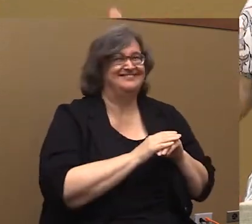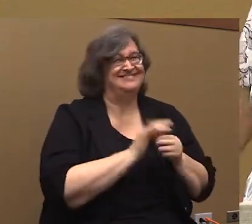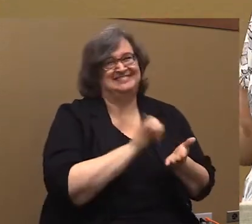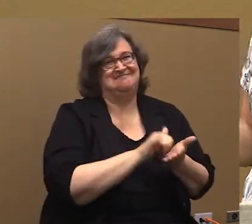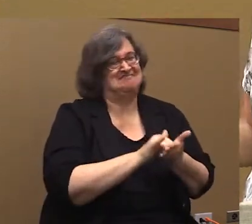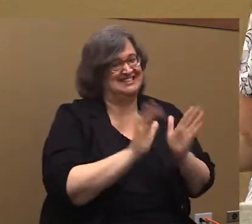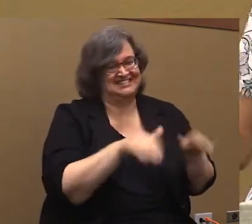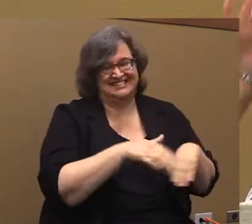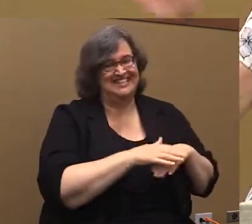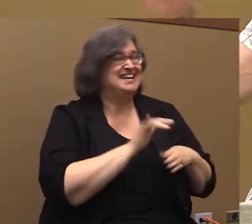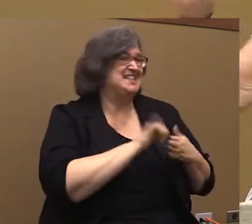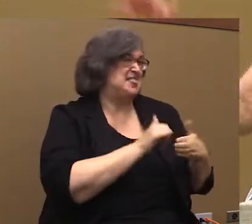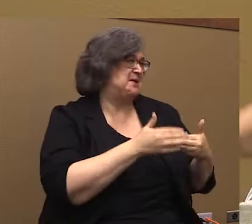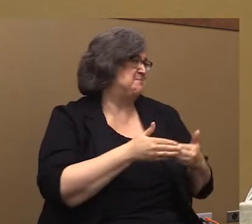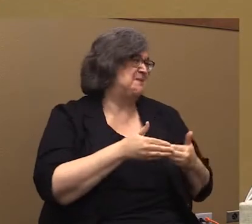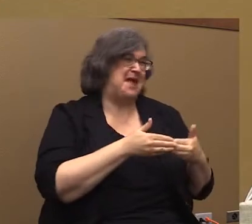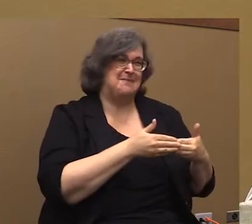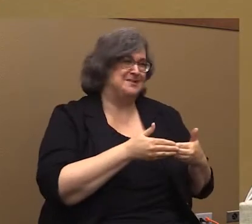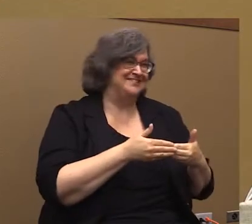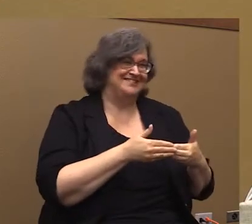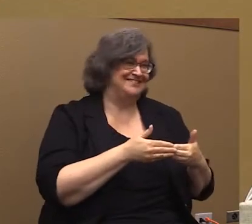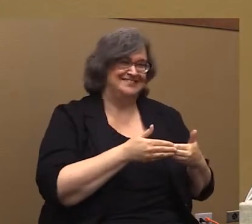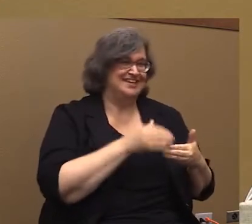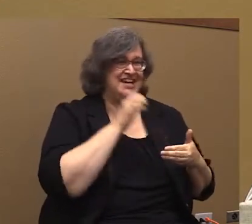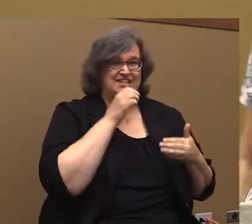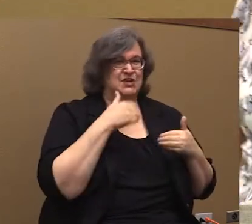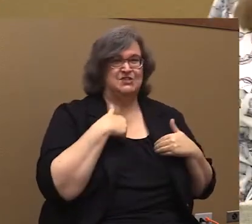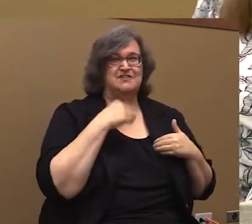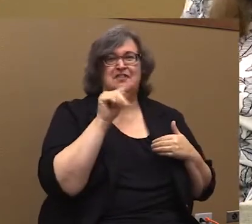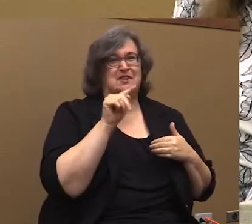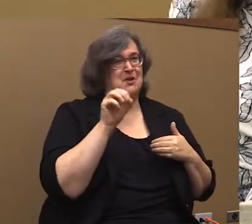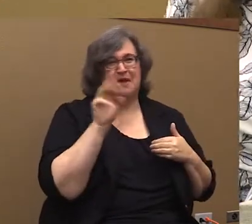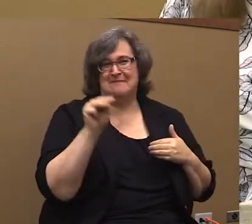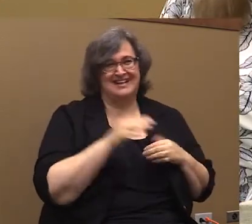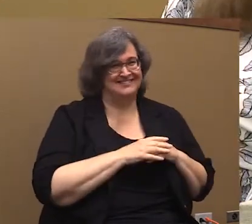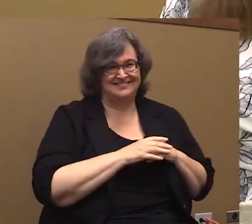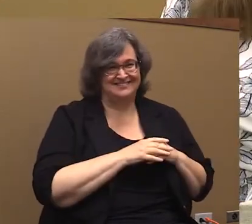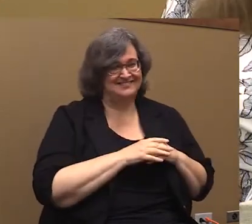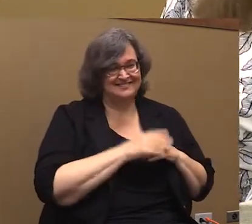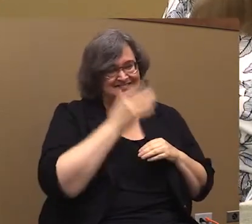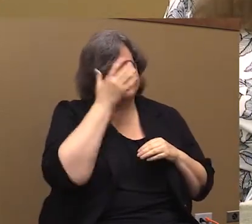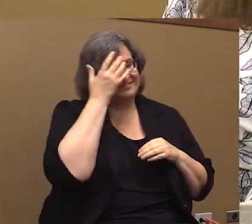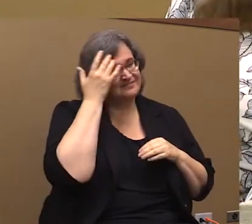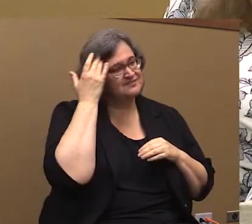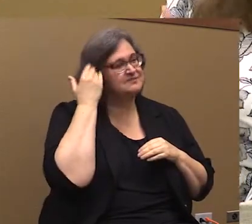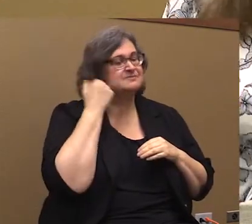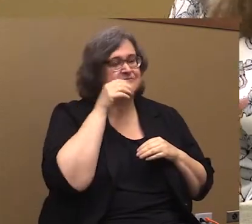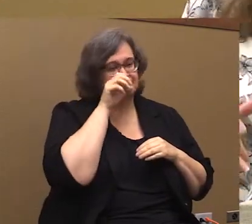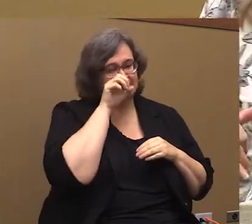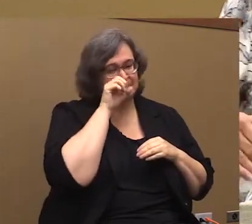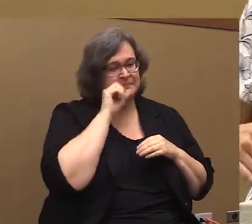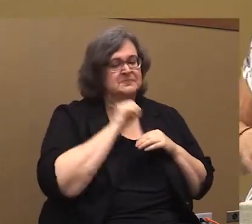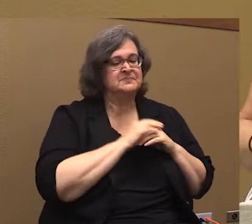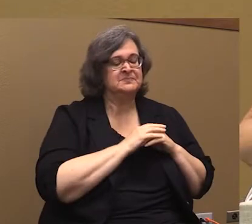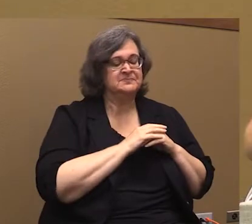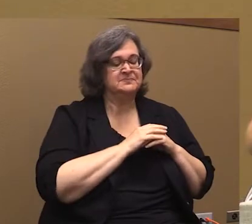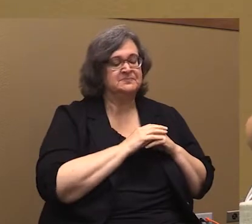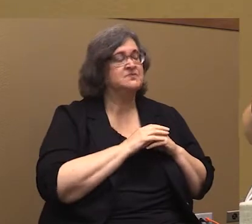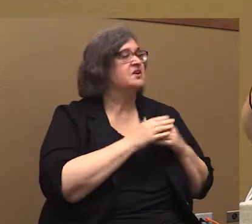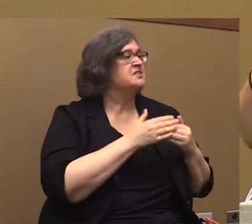just let her get a little. That is not going to happen. That little baby does not have theory of